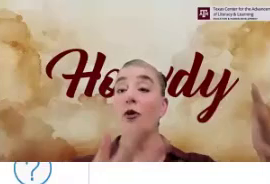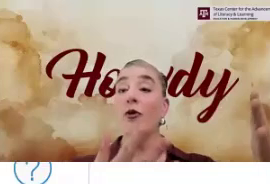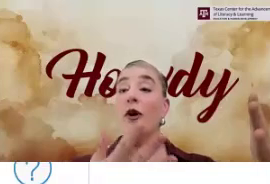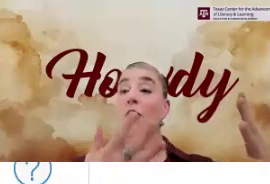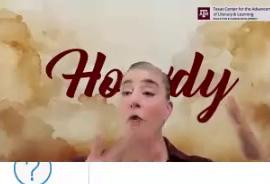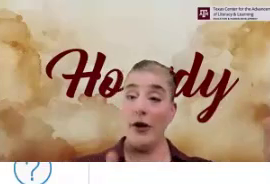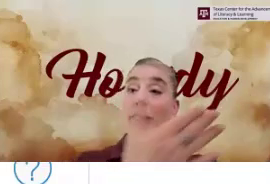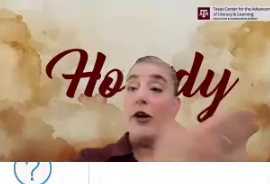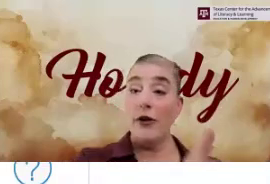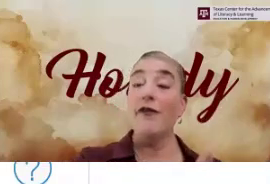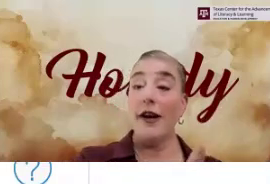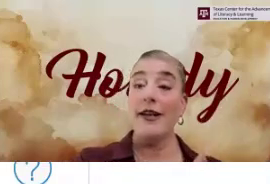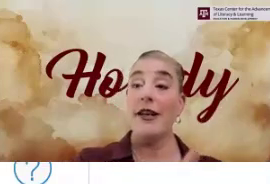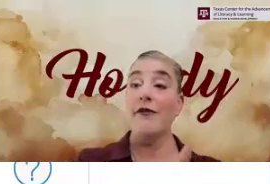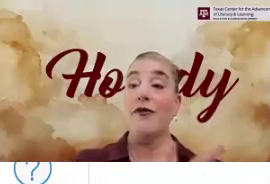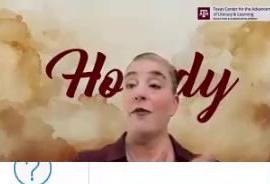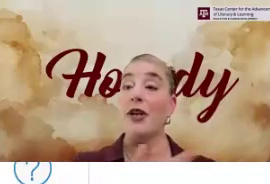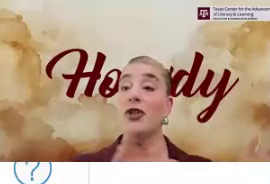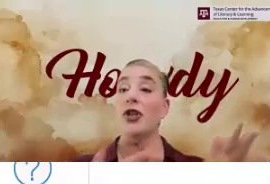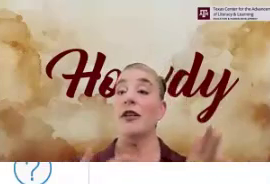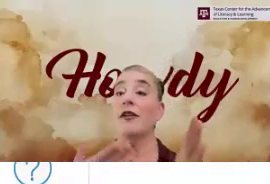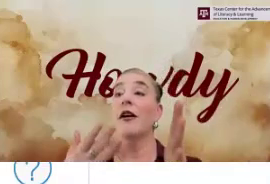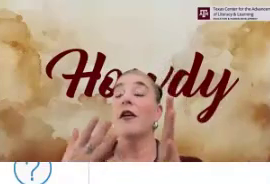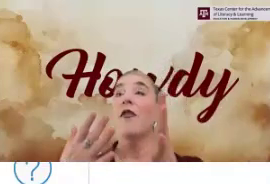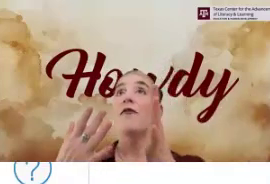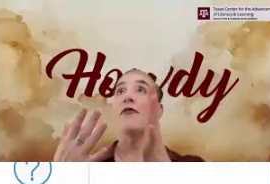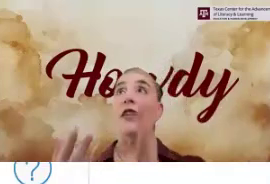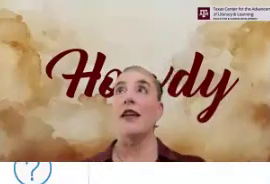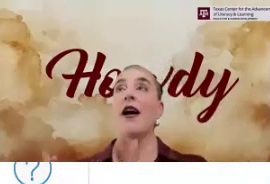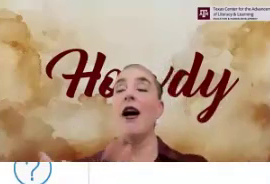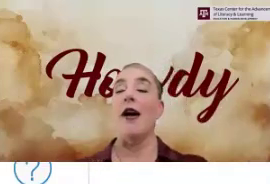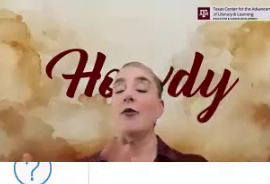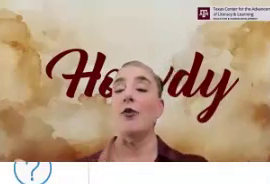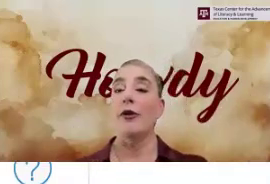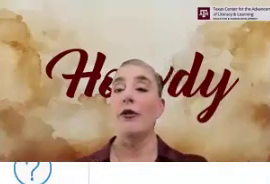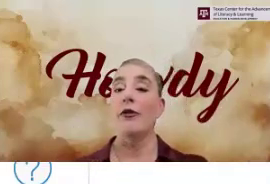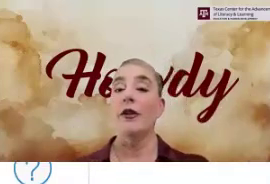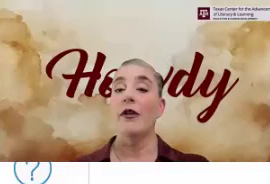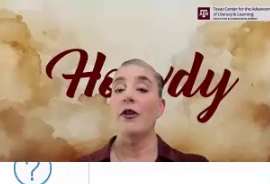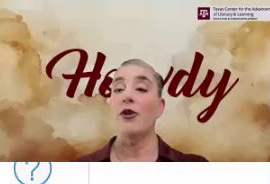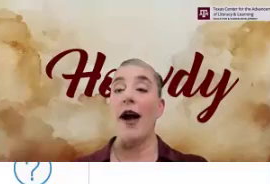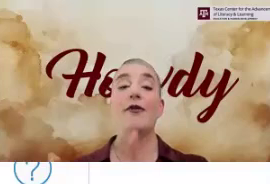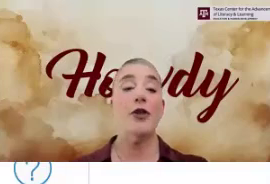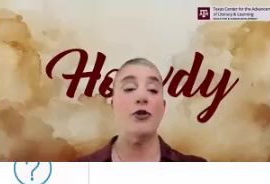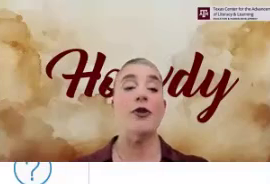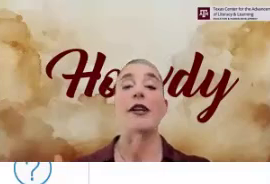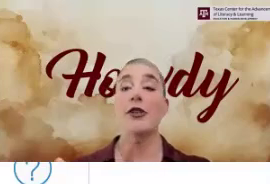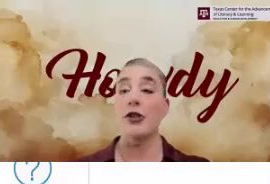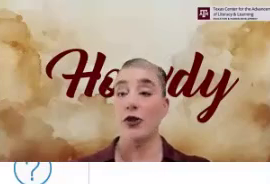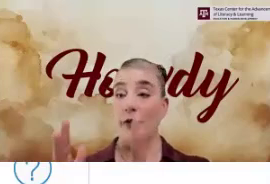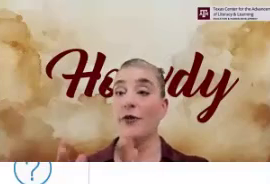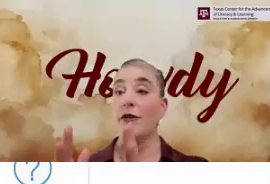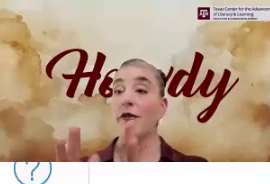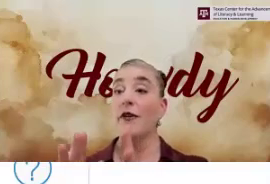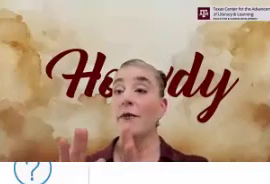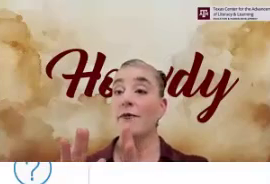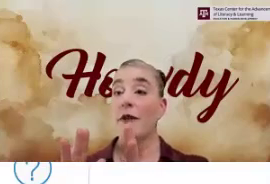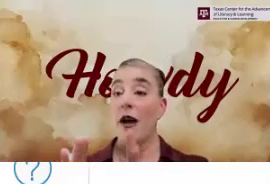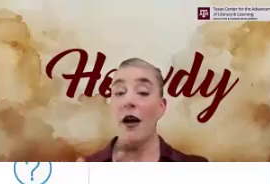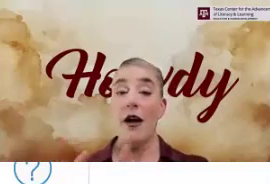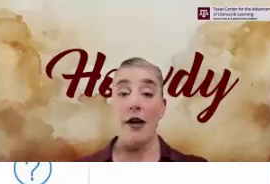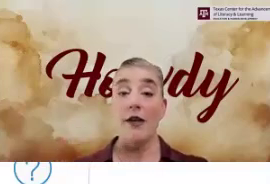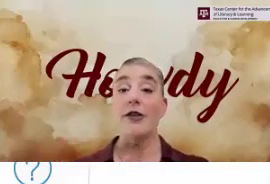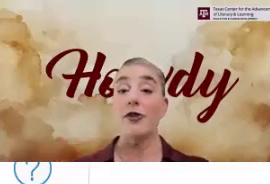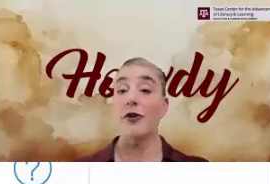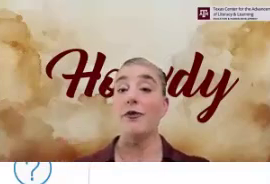they need to know where to go to find the information, then you have to create a descriptive